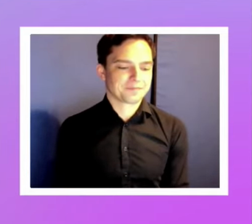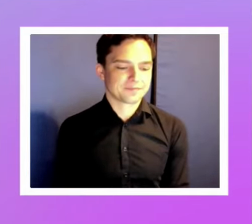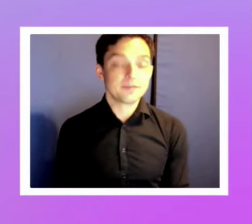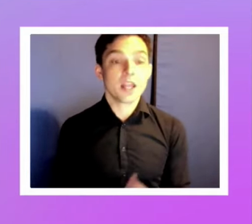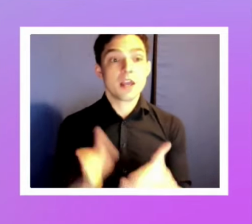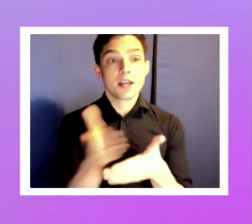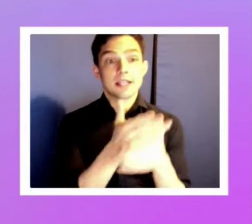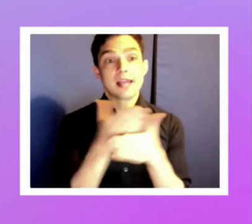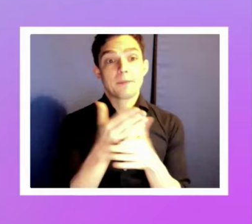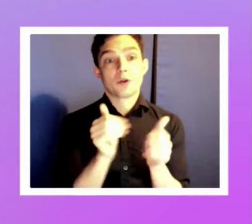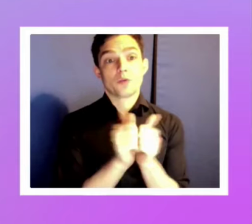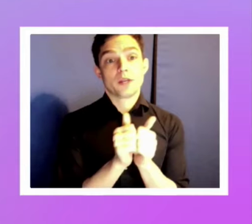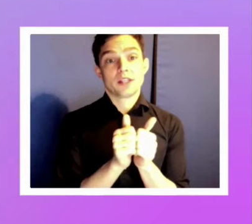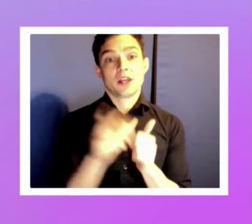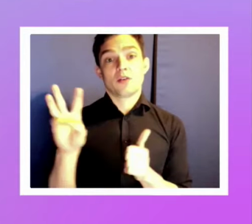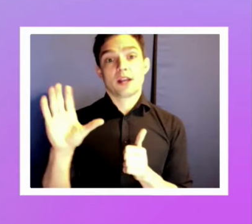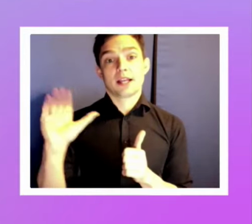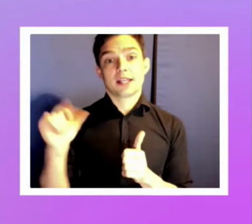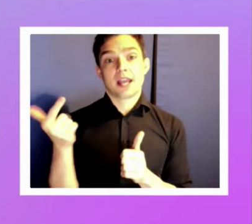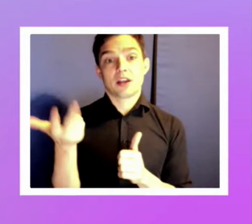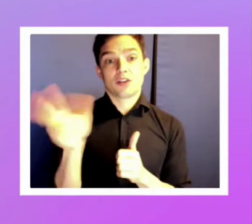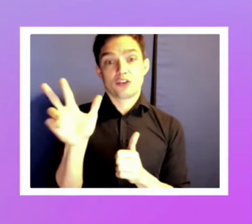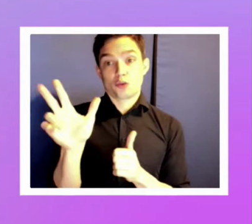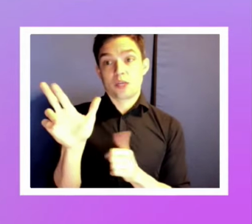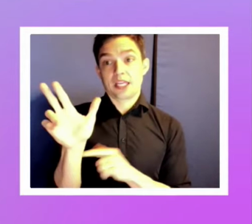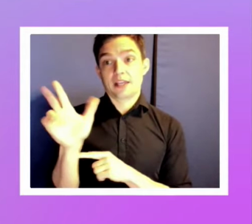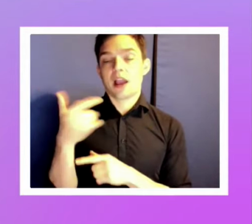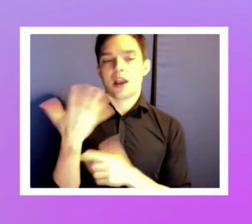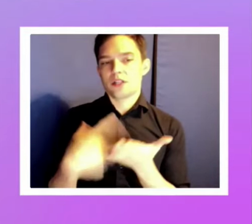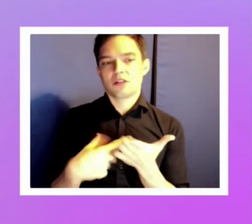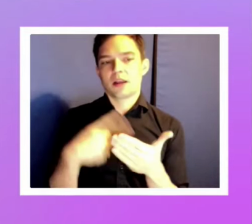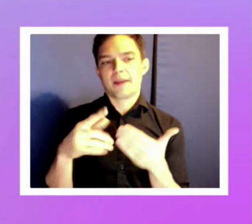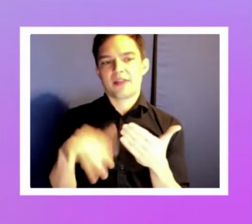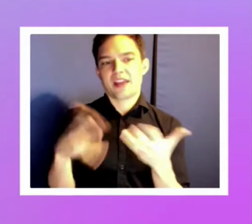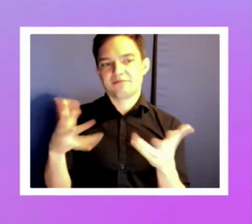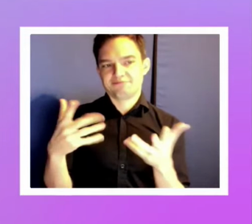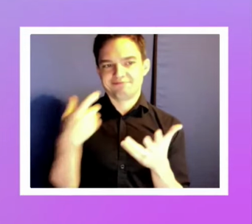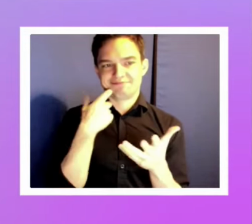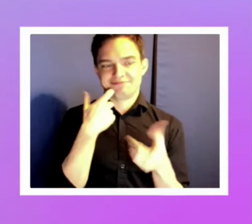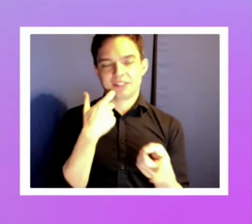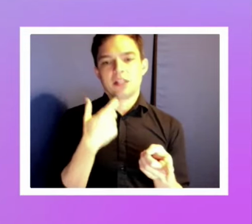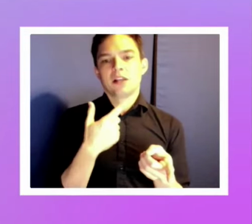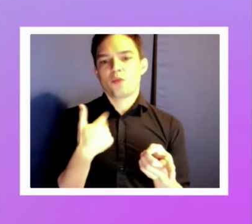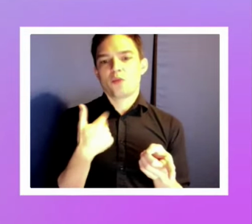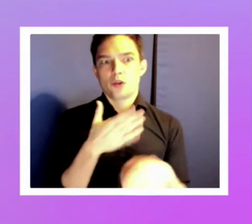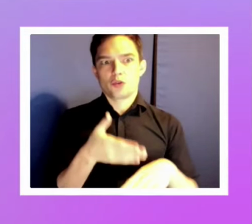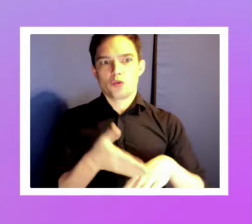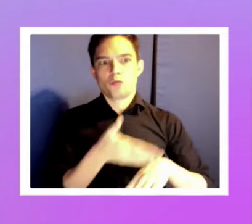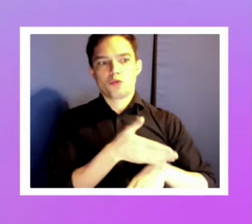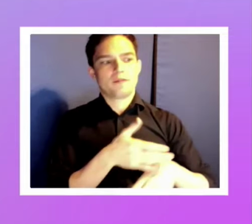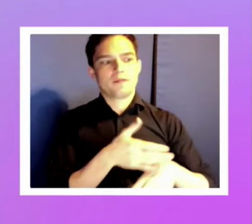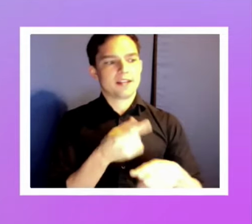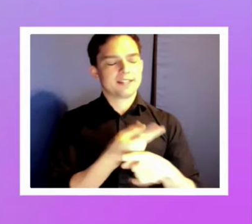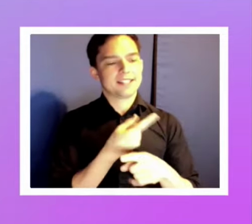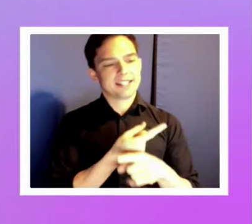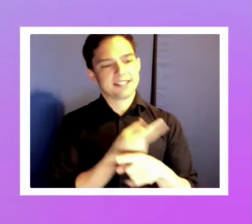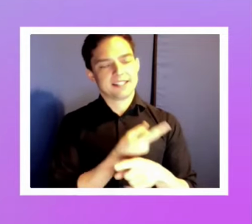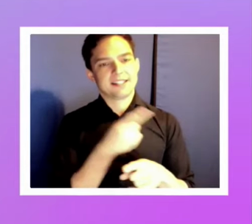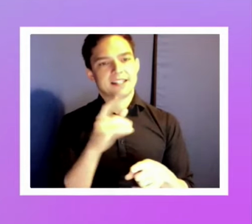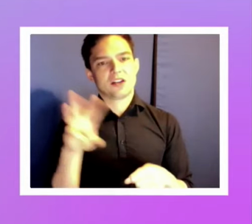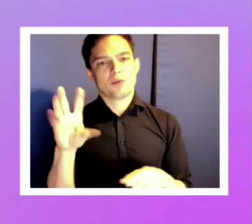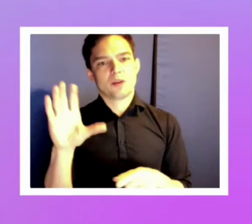Collaboration with WCAG 3, I already spoke about that. We really want to improve the consistency in